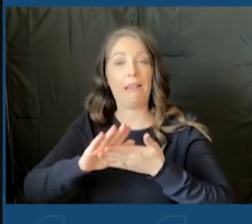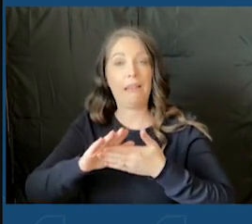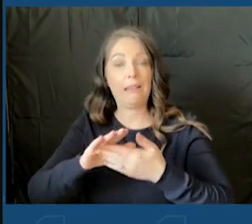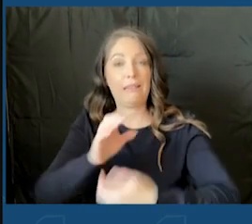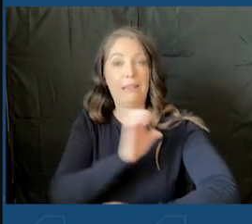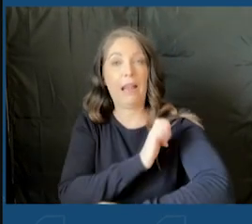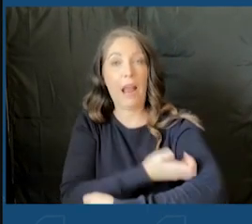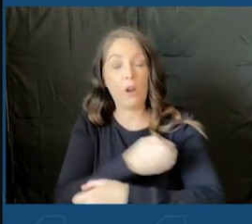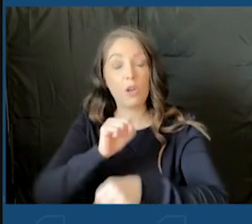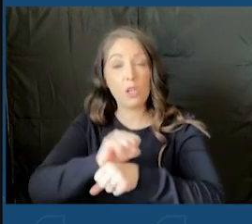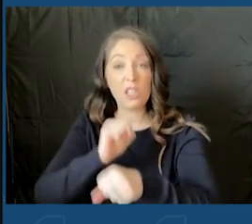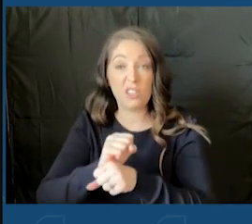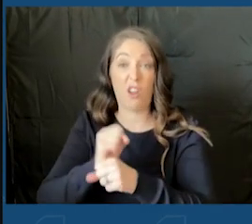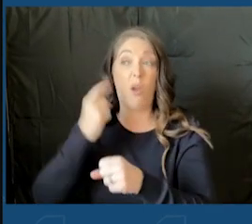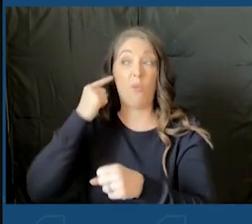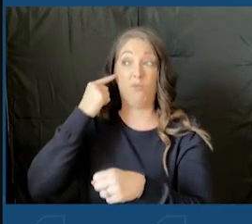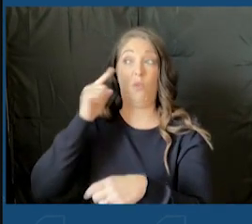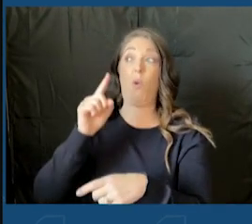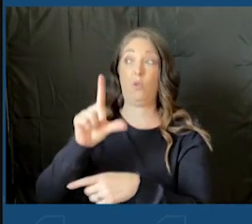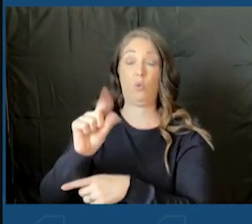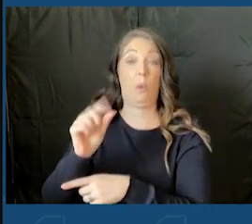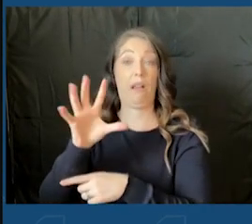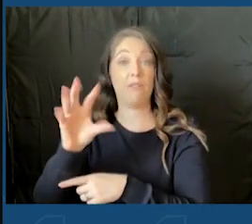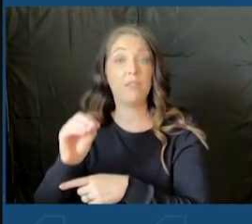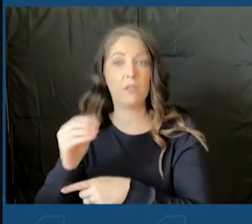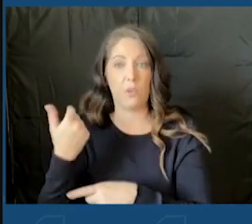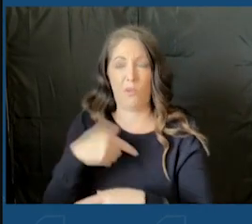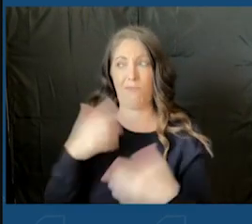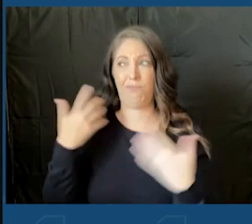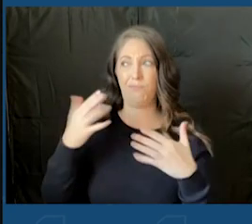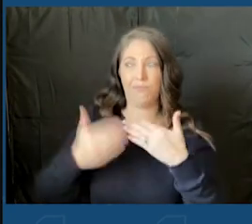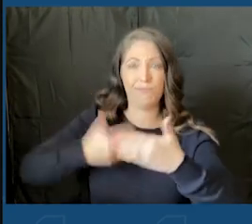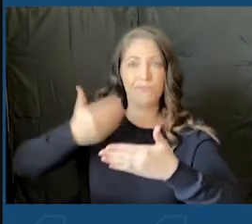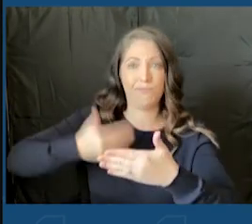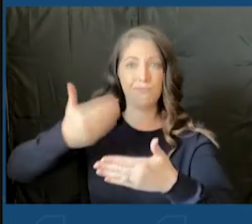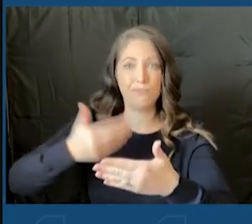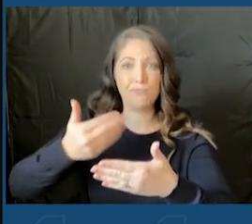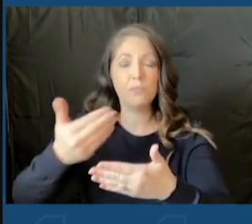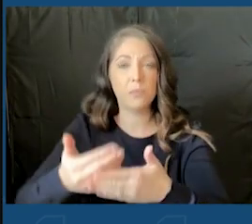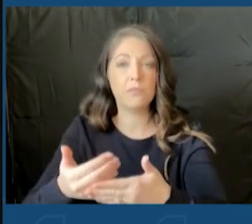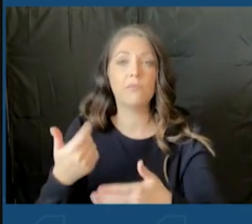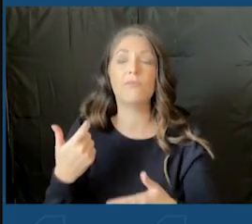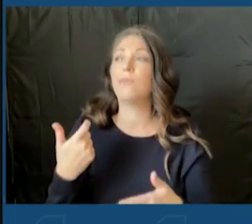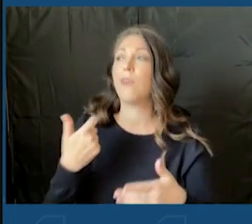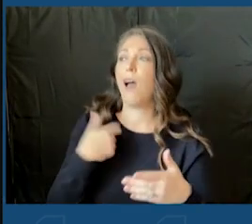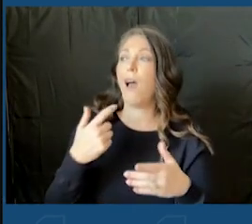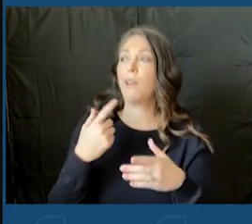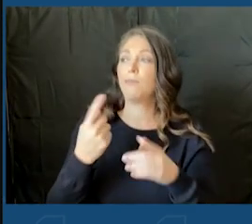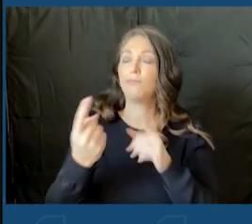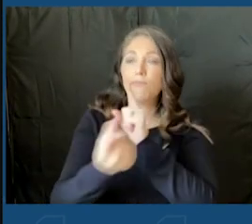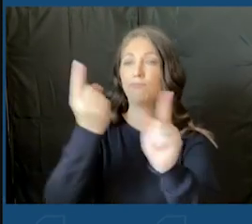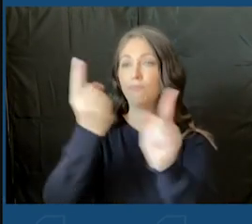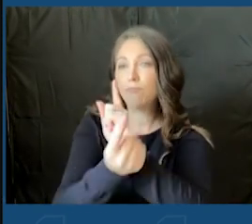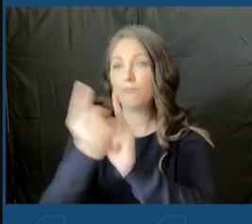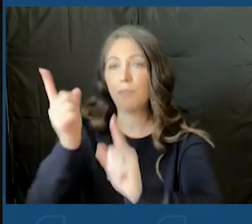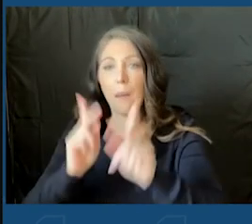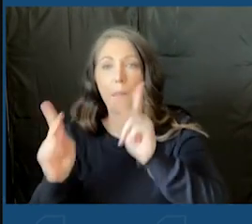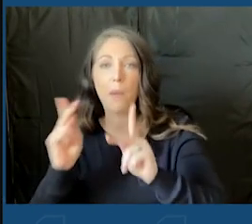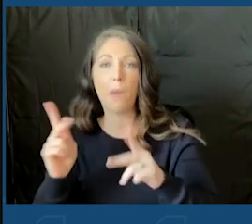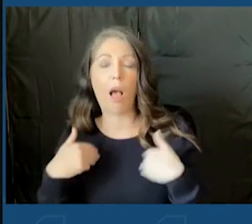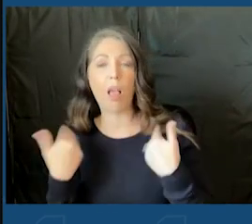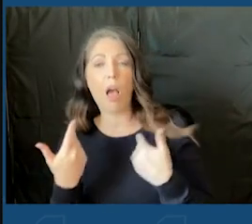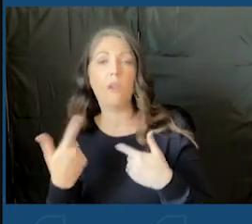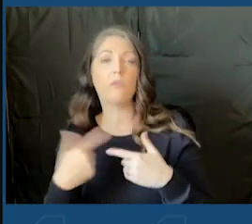We are well on our way there already. And I talk about this when I meet young people all the time about how that we need to